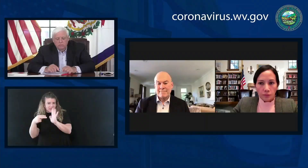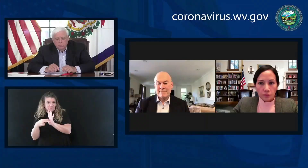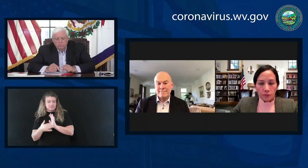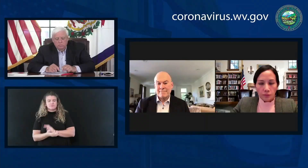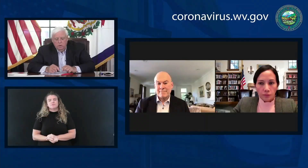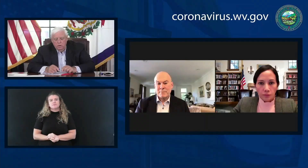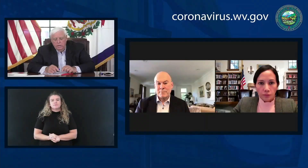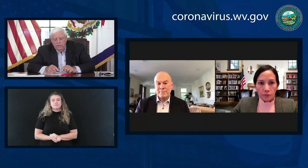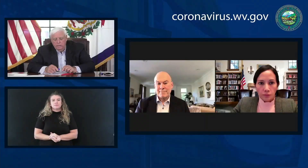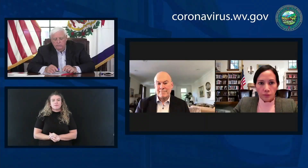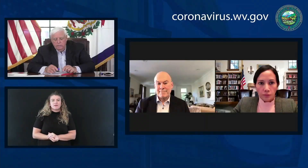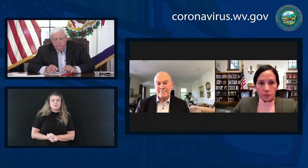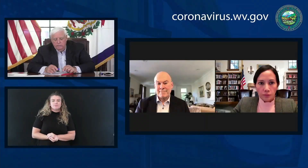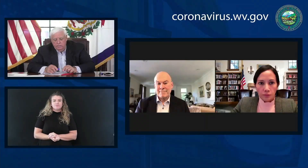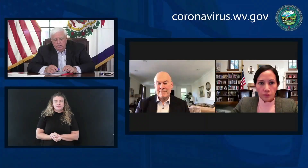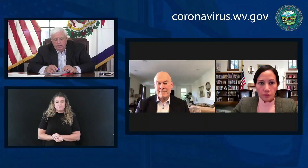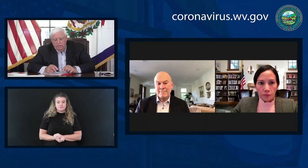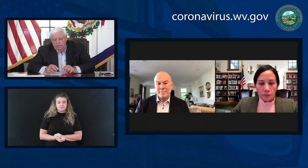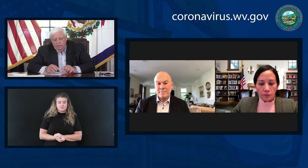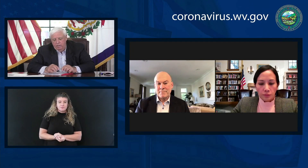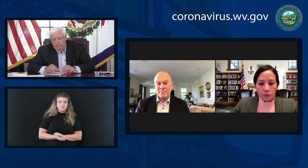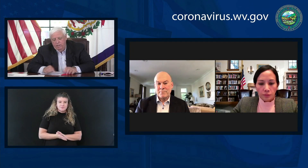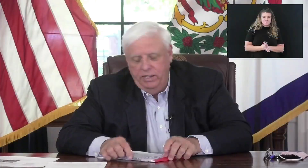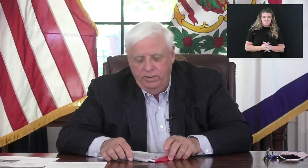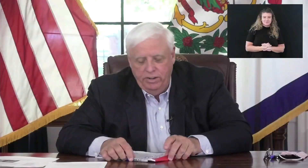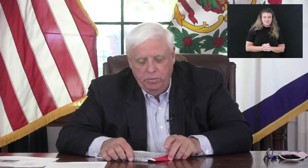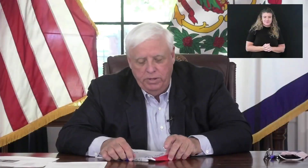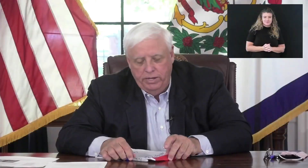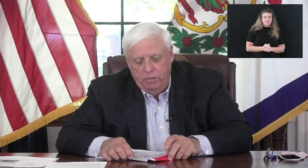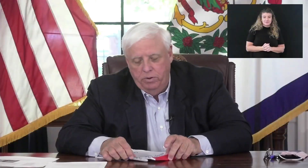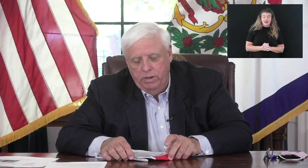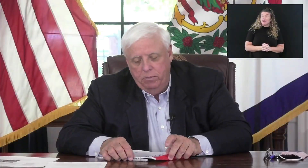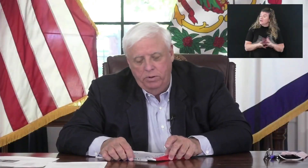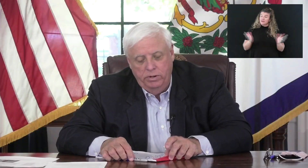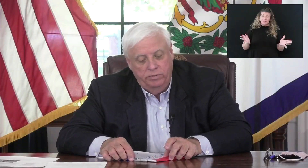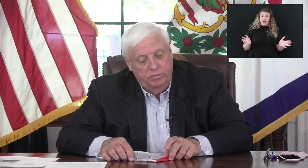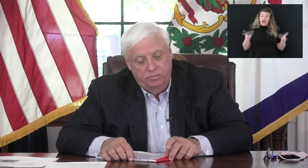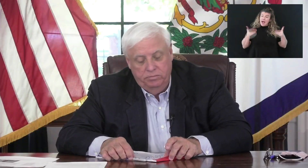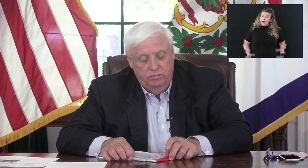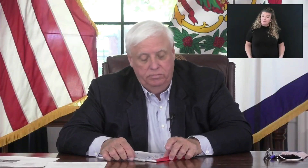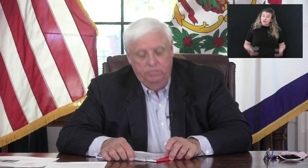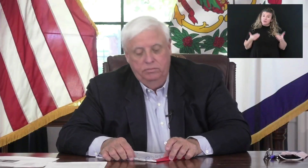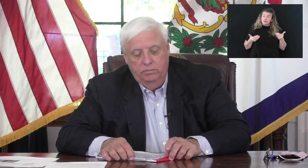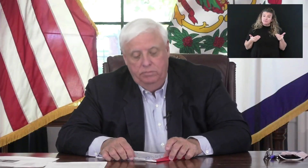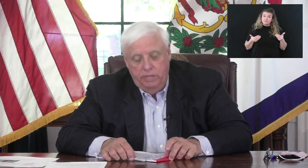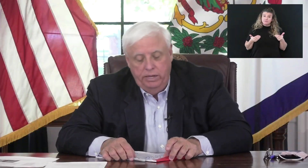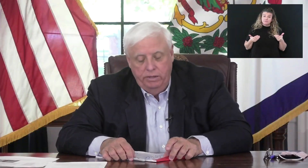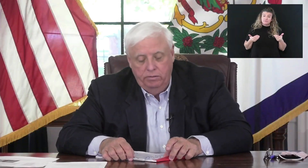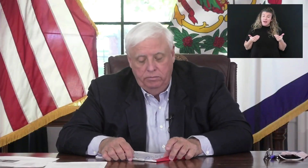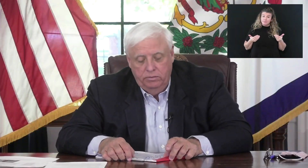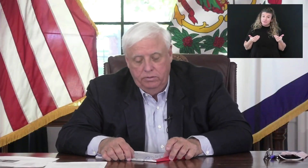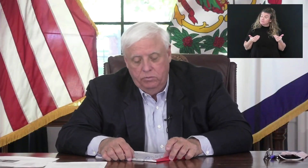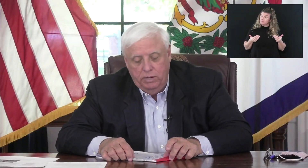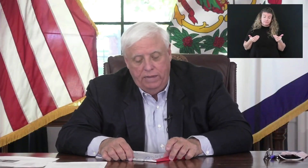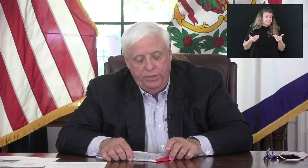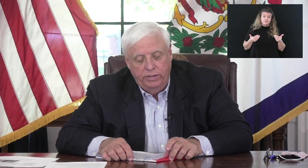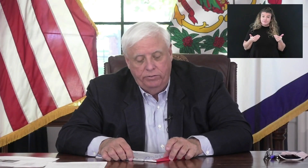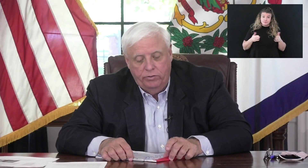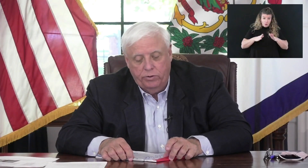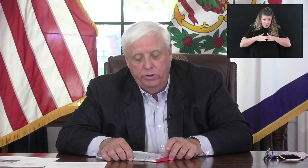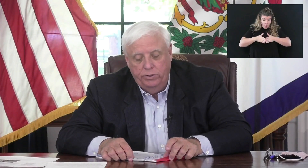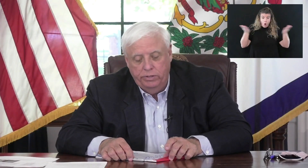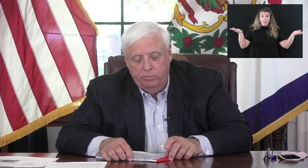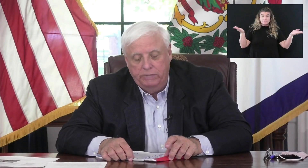Well, Mark, here's the thing, and again, you know me, I'm gonna just tell you what I think